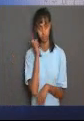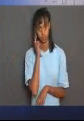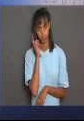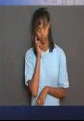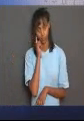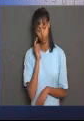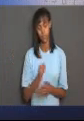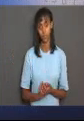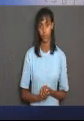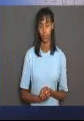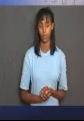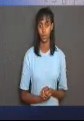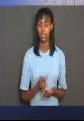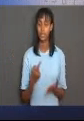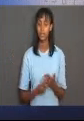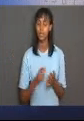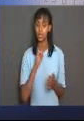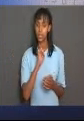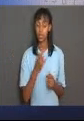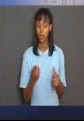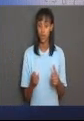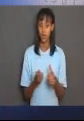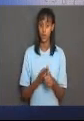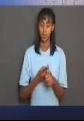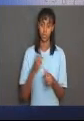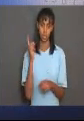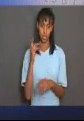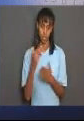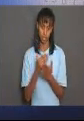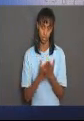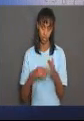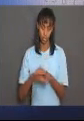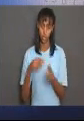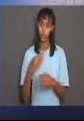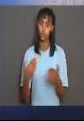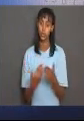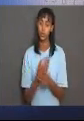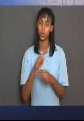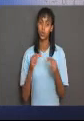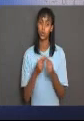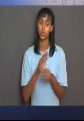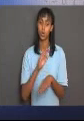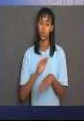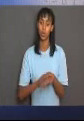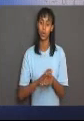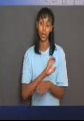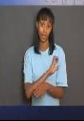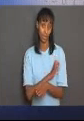lesson. This is the first lesson in a new unit on